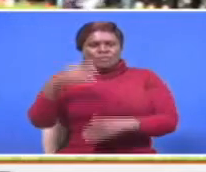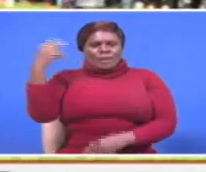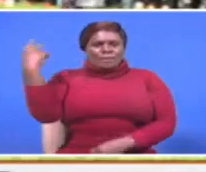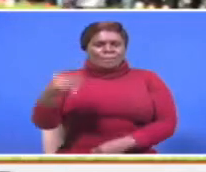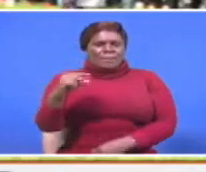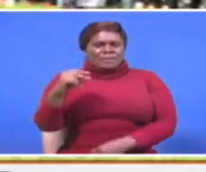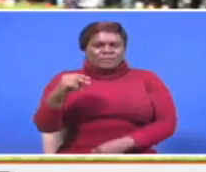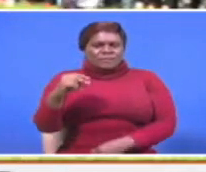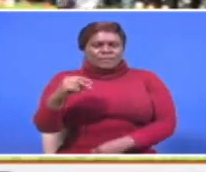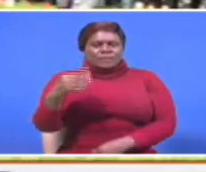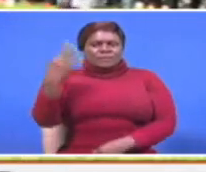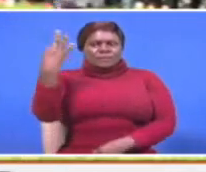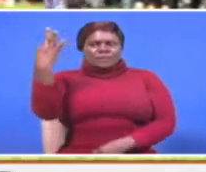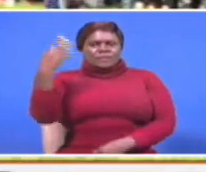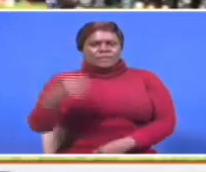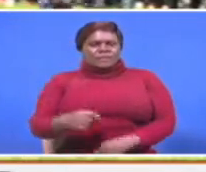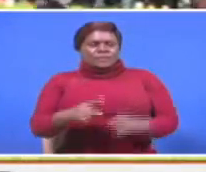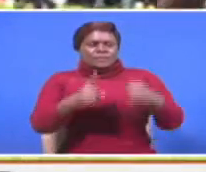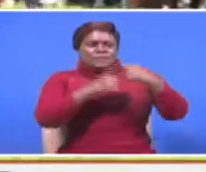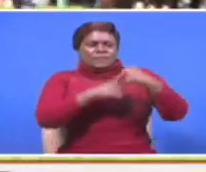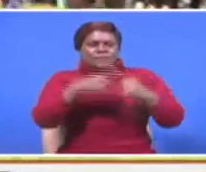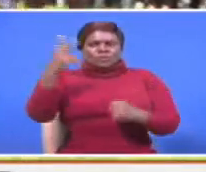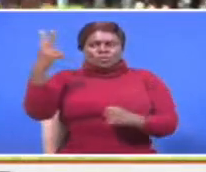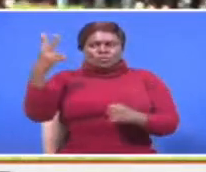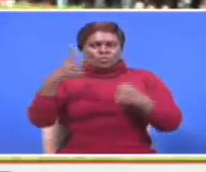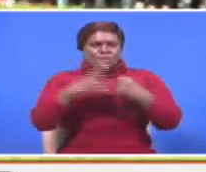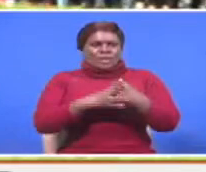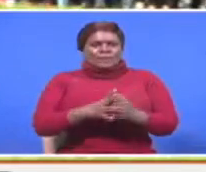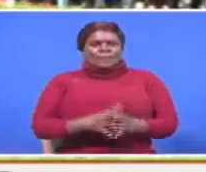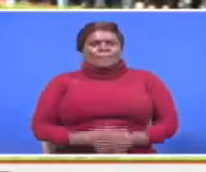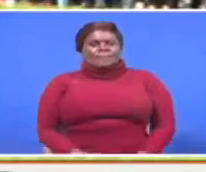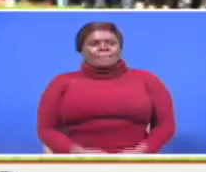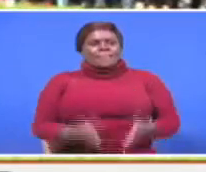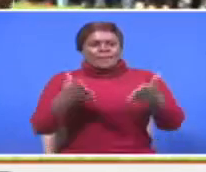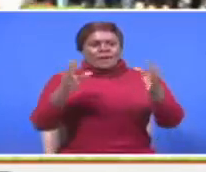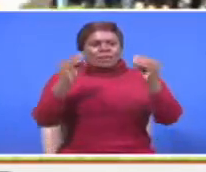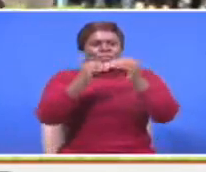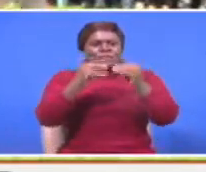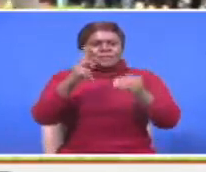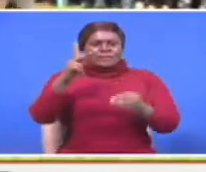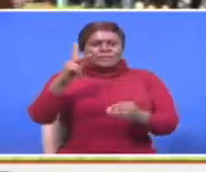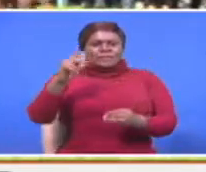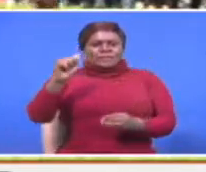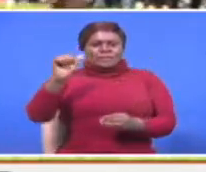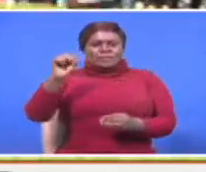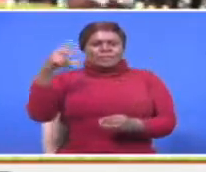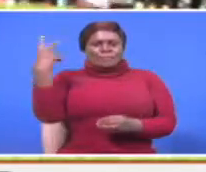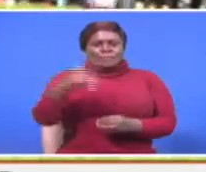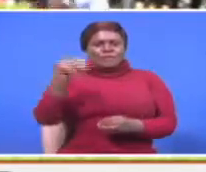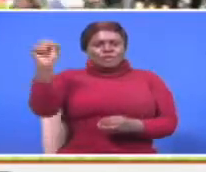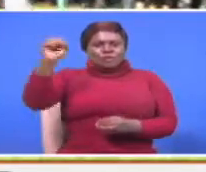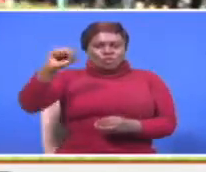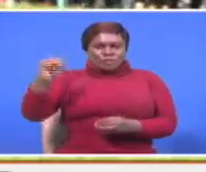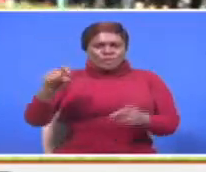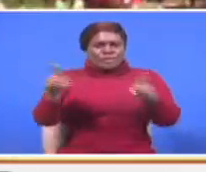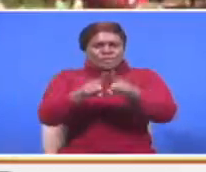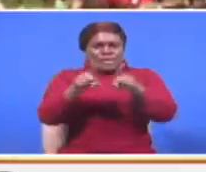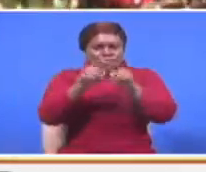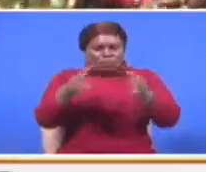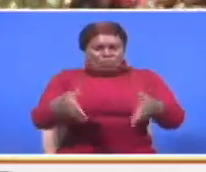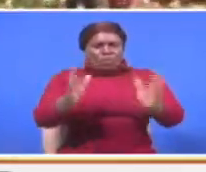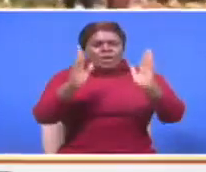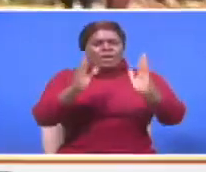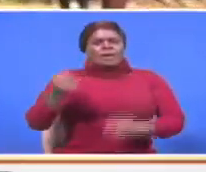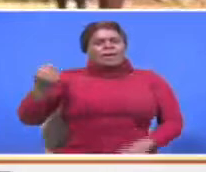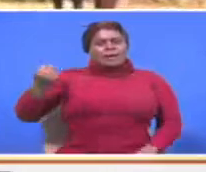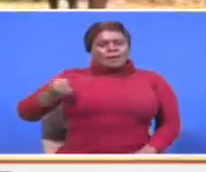pipped Mitoto 3-0. Kwandanze will now play Kesogon, who beat Soweto with the same margin.